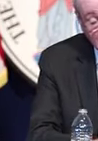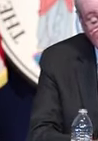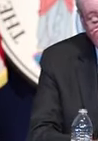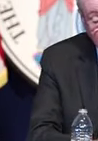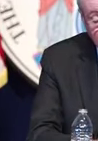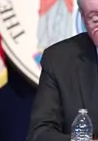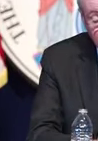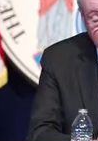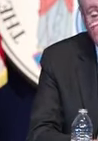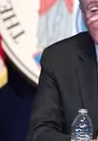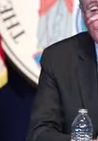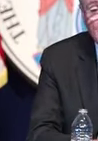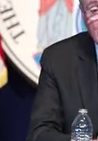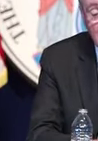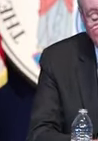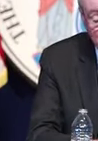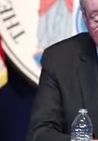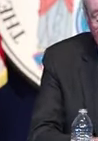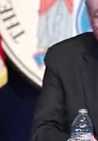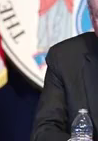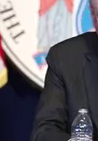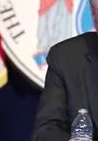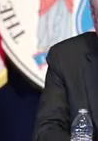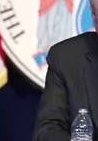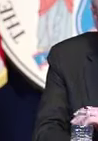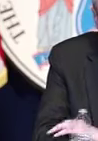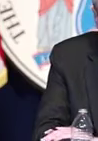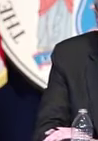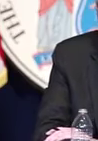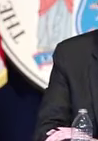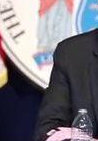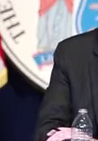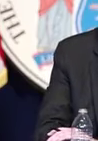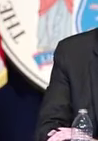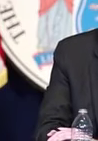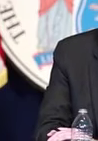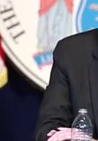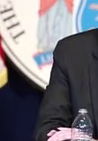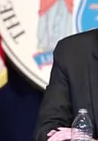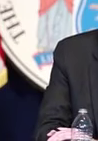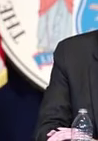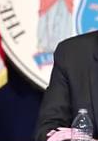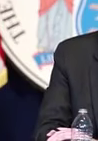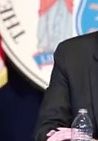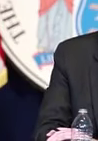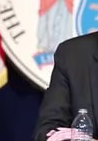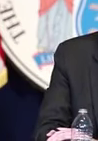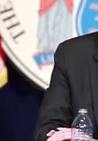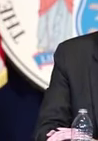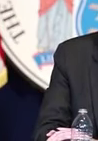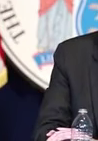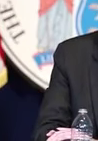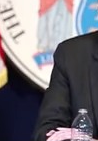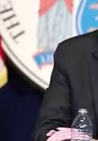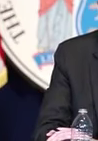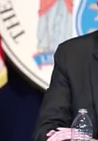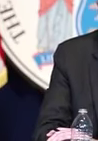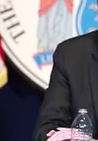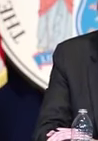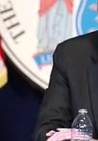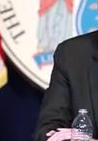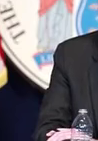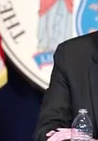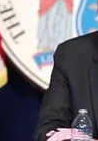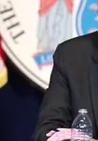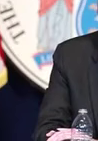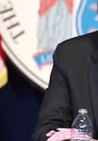period ending at 10 p.m. last night, happily 556 residents were discharged. And we celebrate this with them and